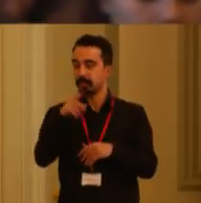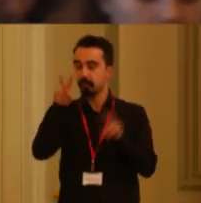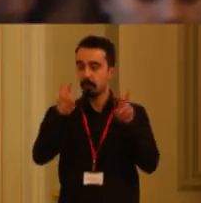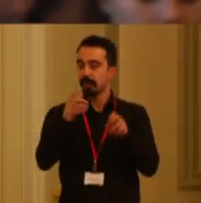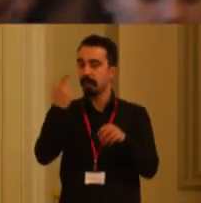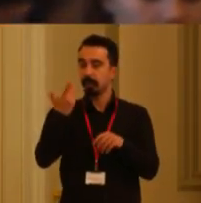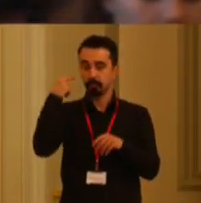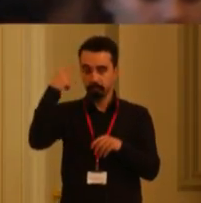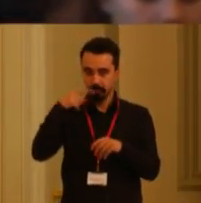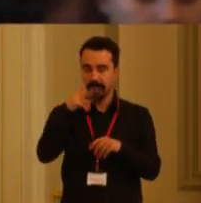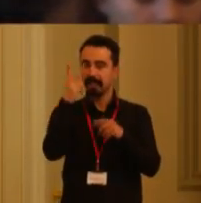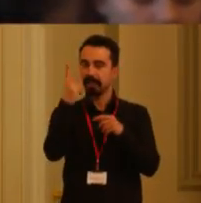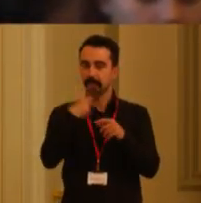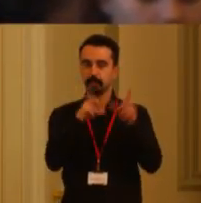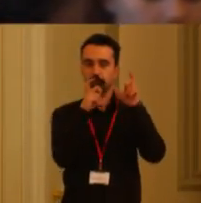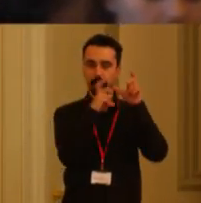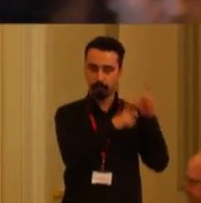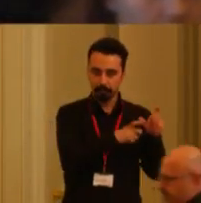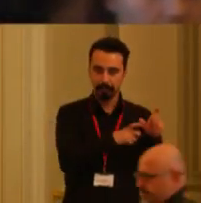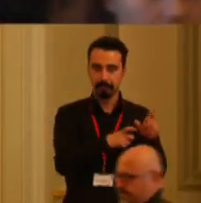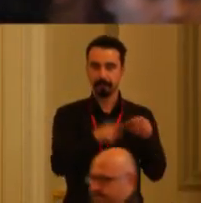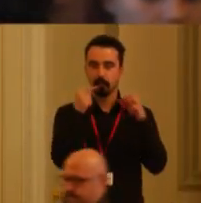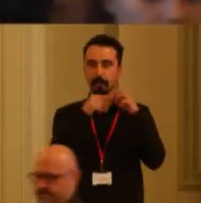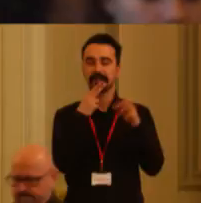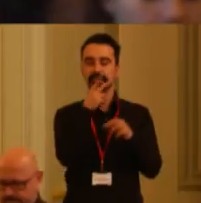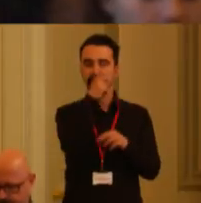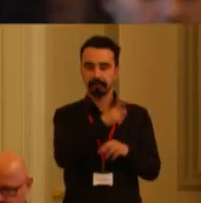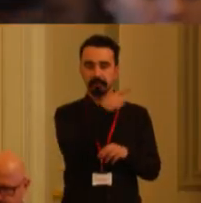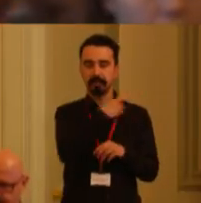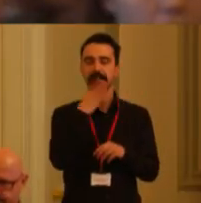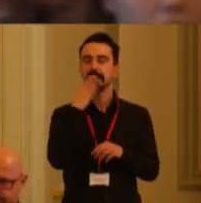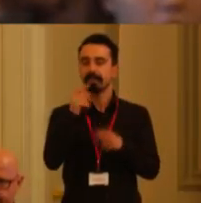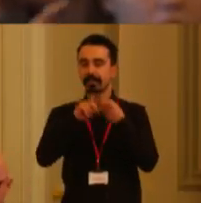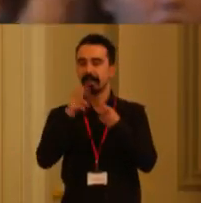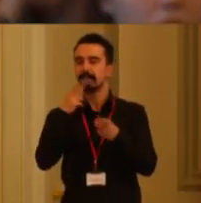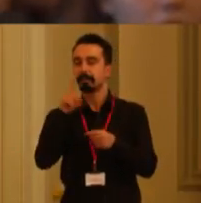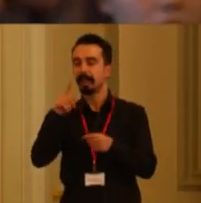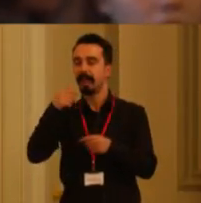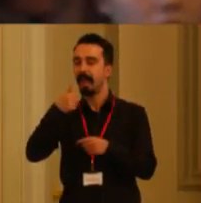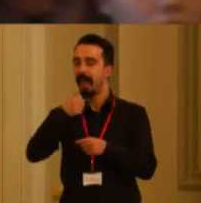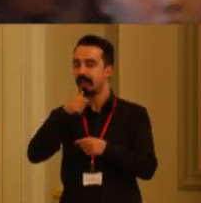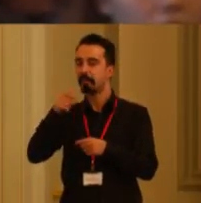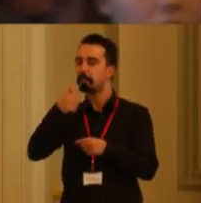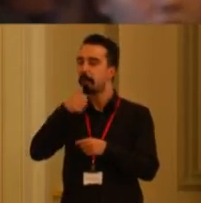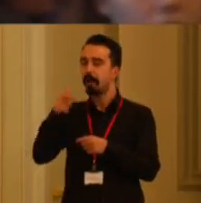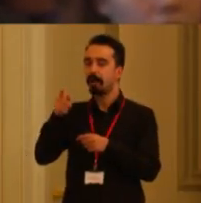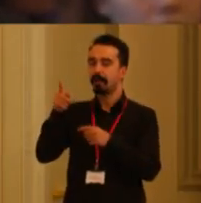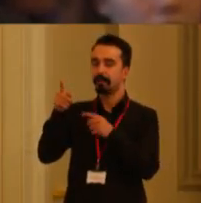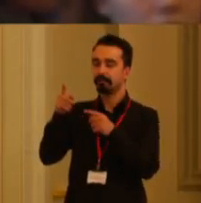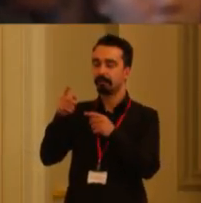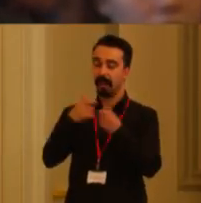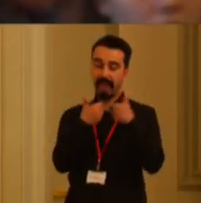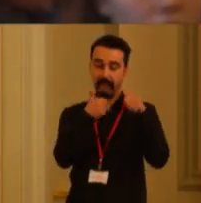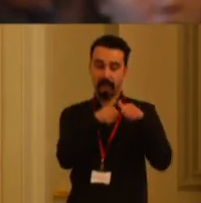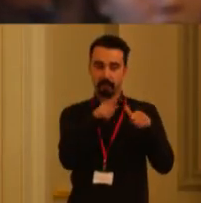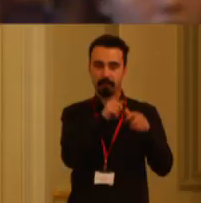change, progress. And my second question is for Rumeysa, and that is youngsters and women in particular.